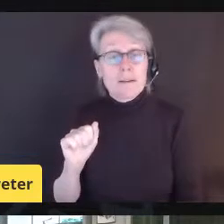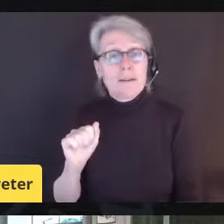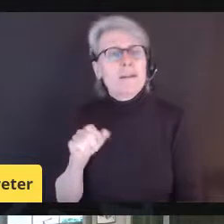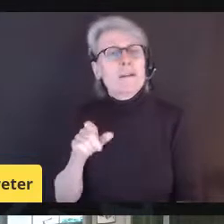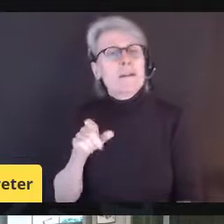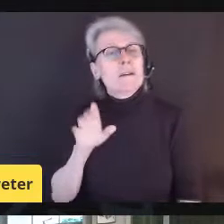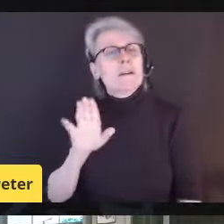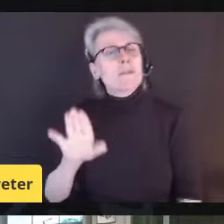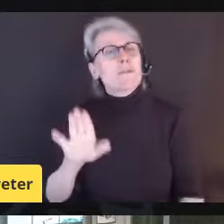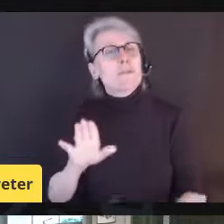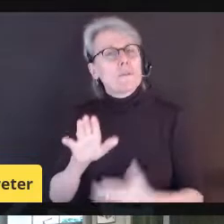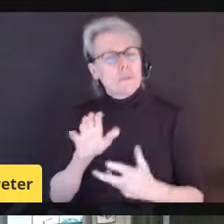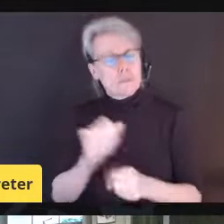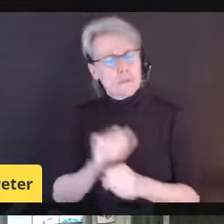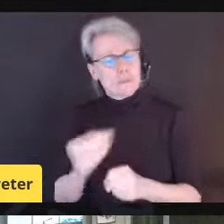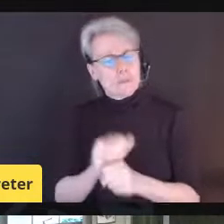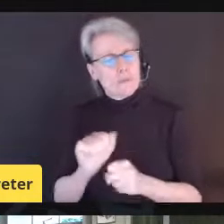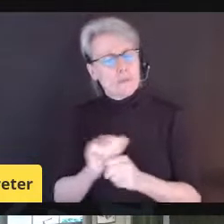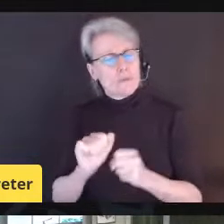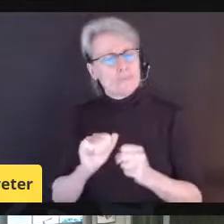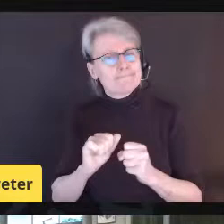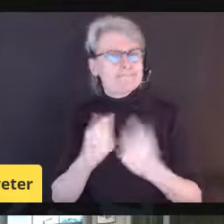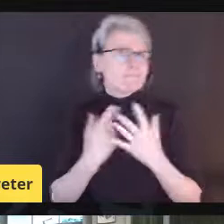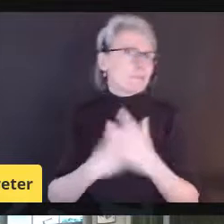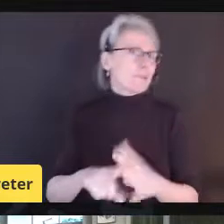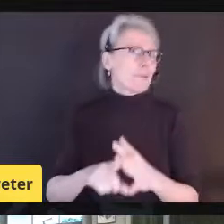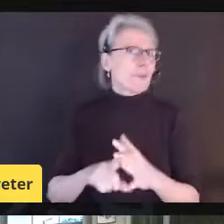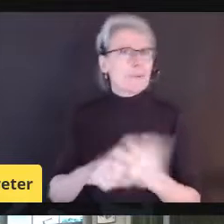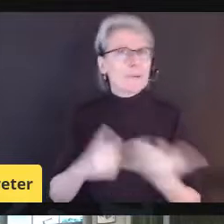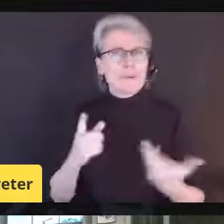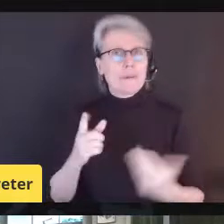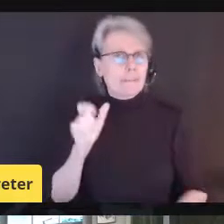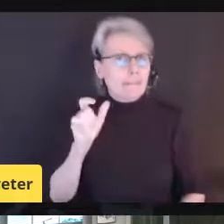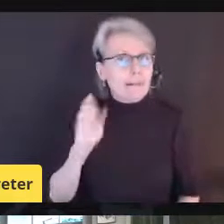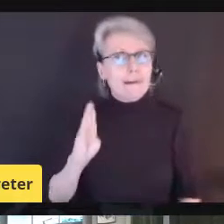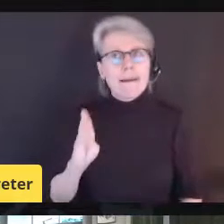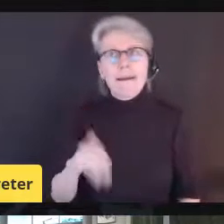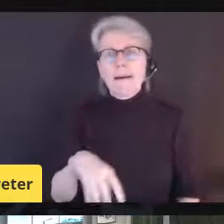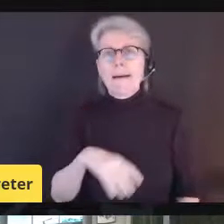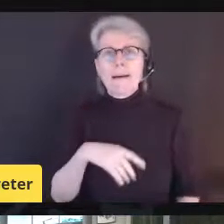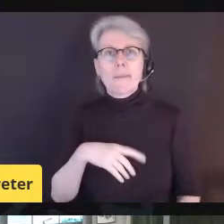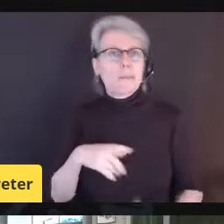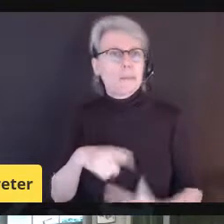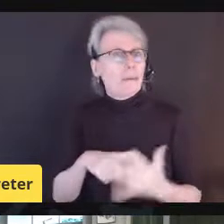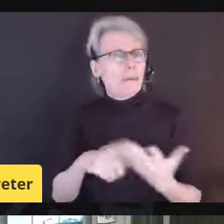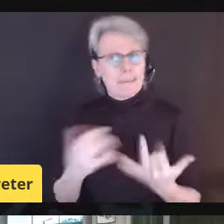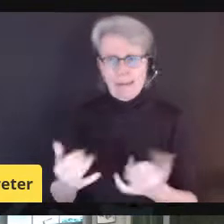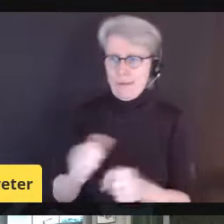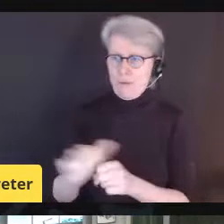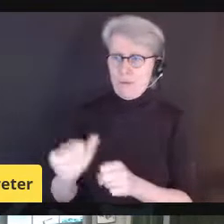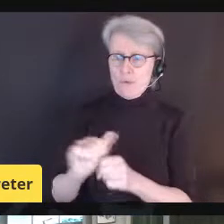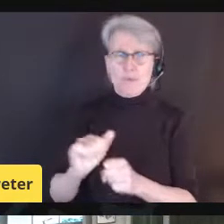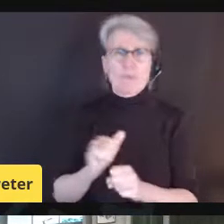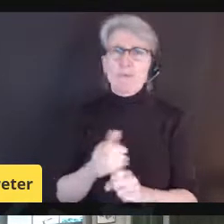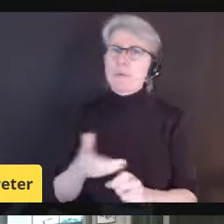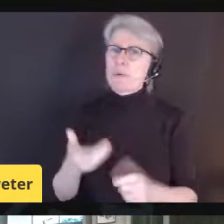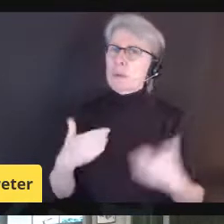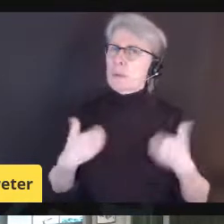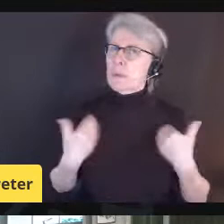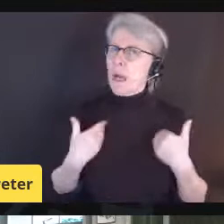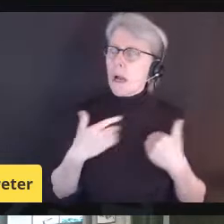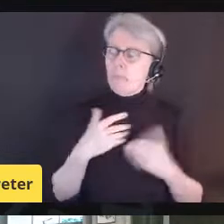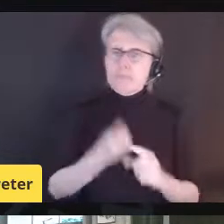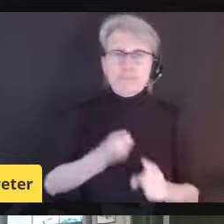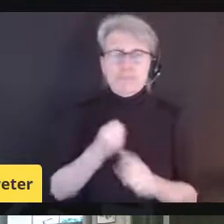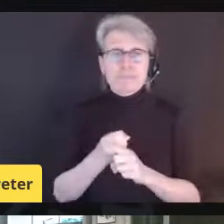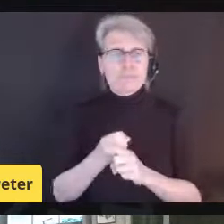started in your career? What really interested you kind of maybe when you were younger that led you to the